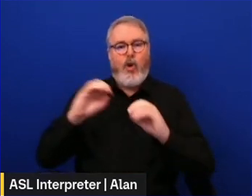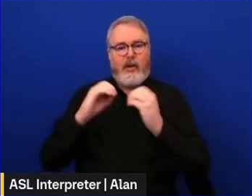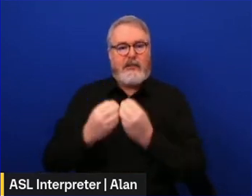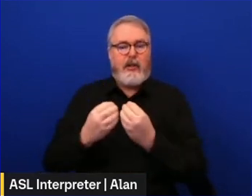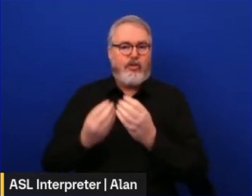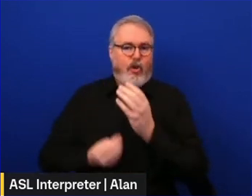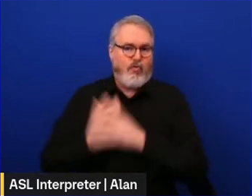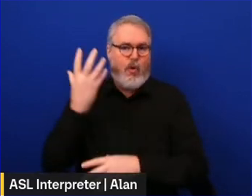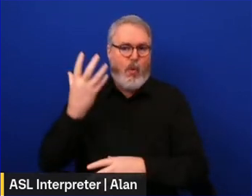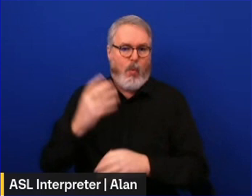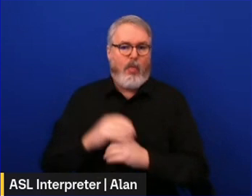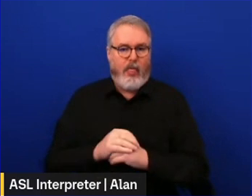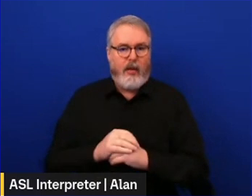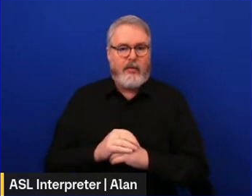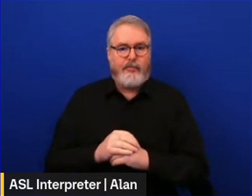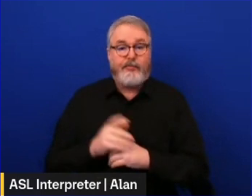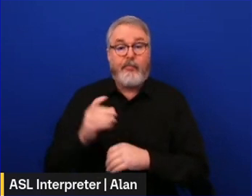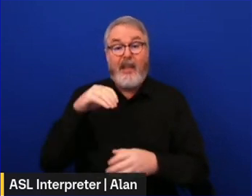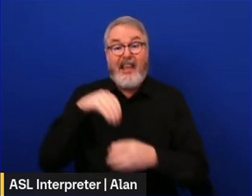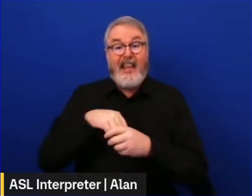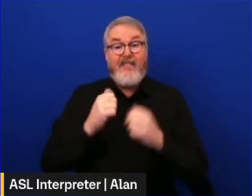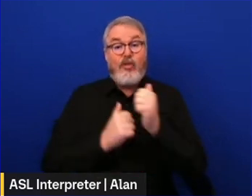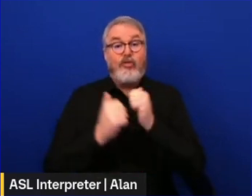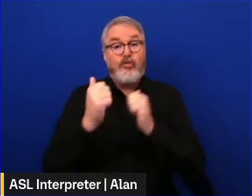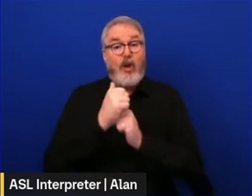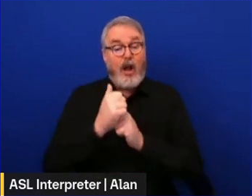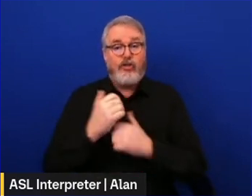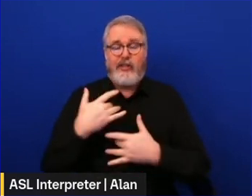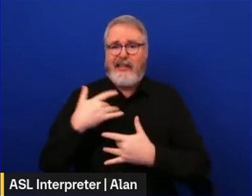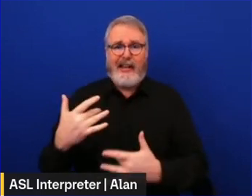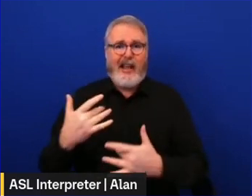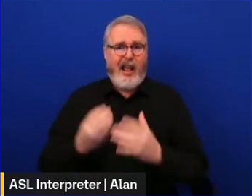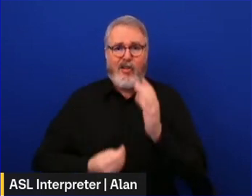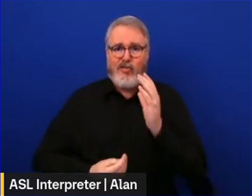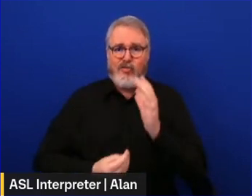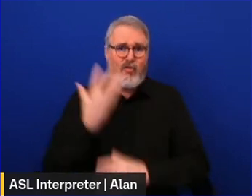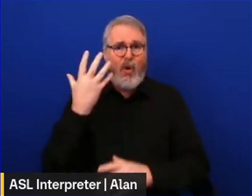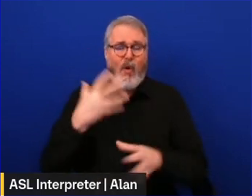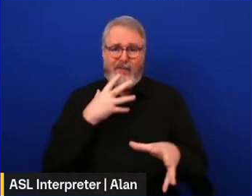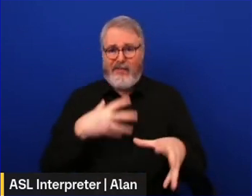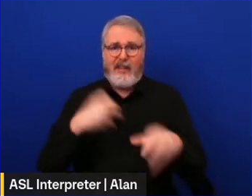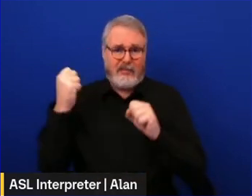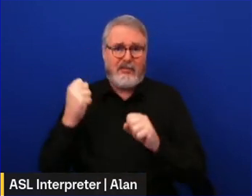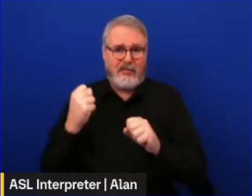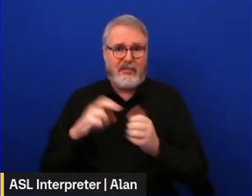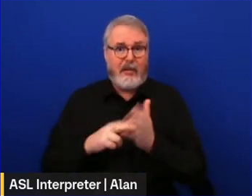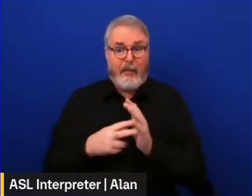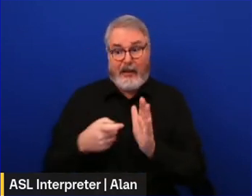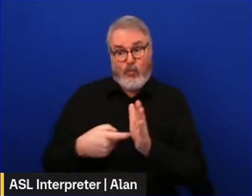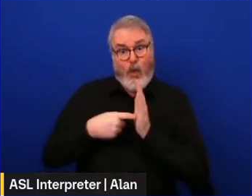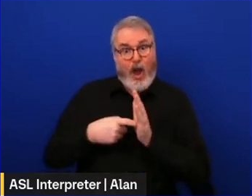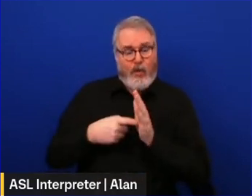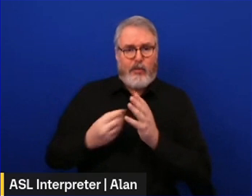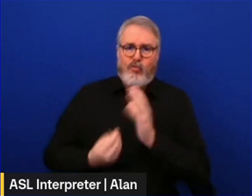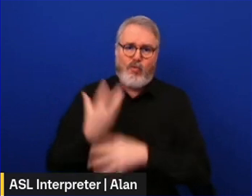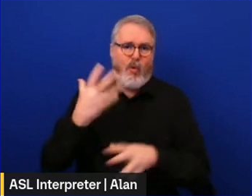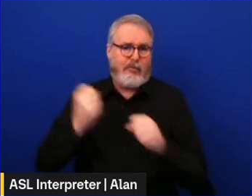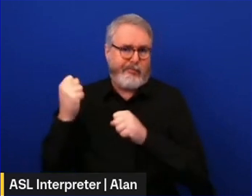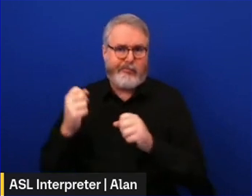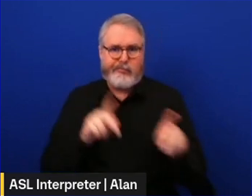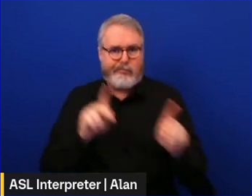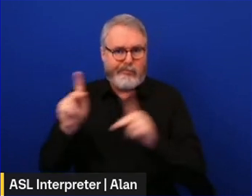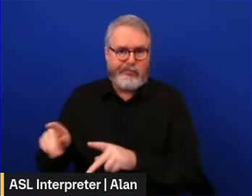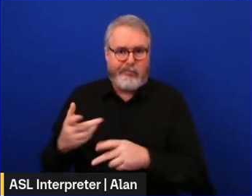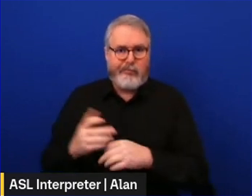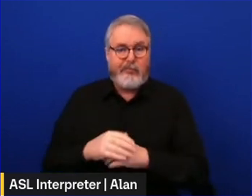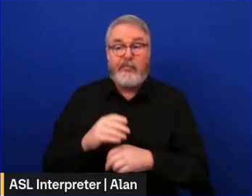demands evolve rapidly. However, the expertise required to manage them doesn't